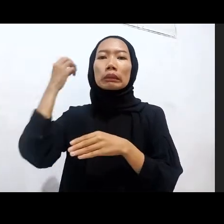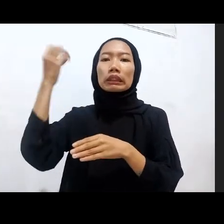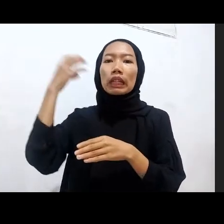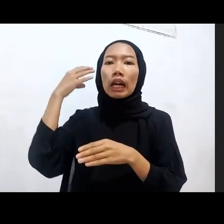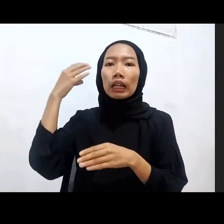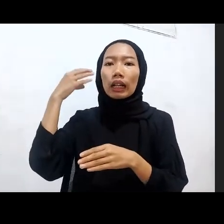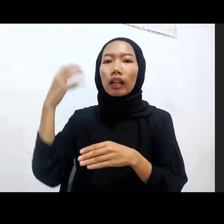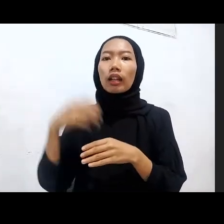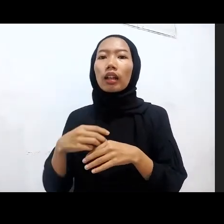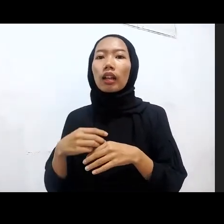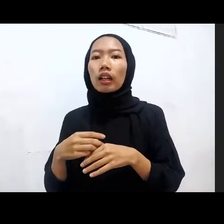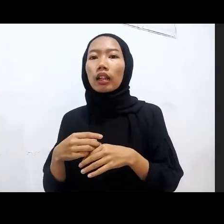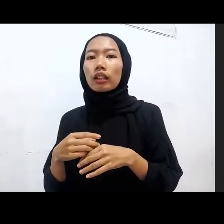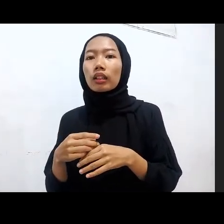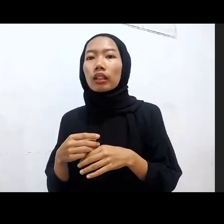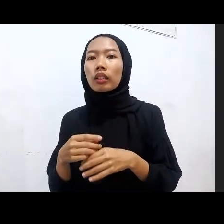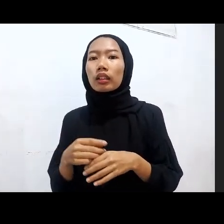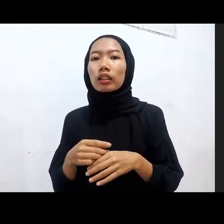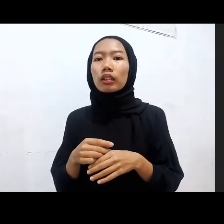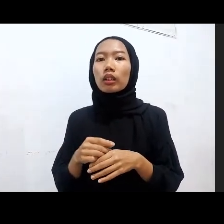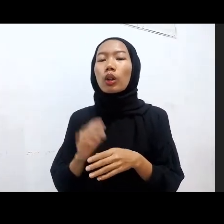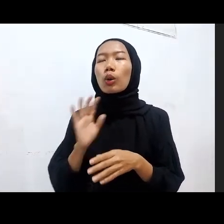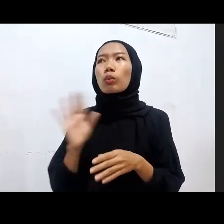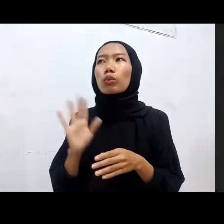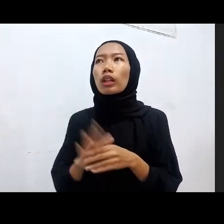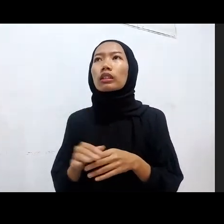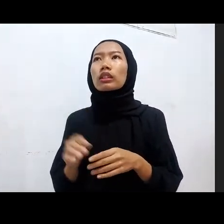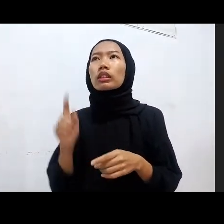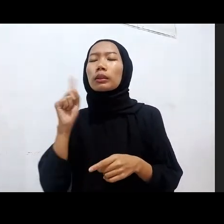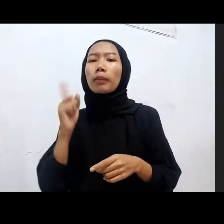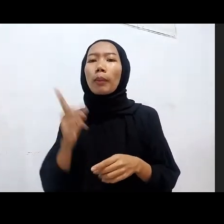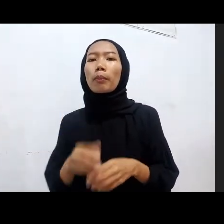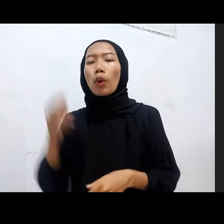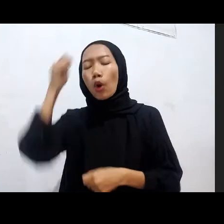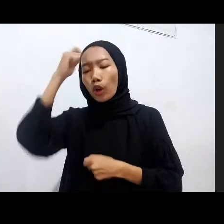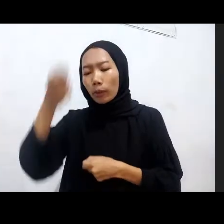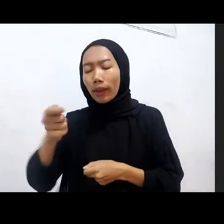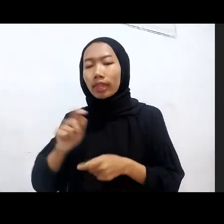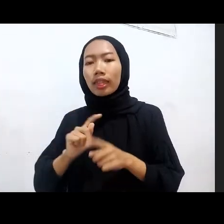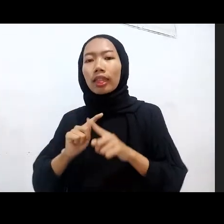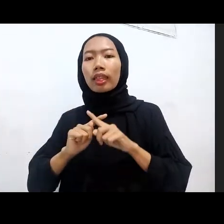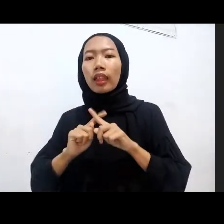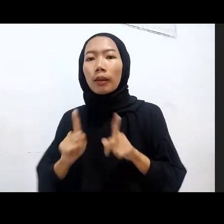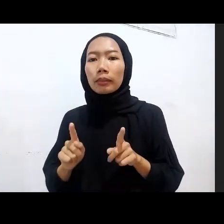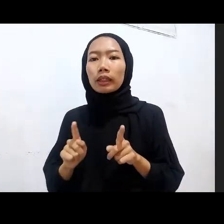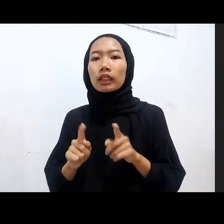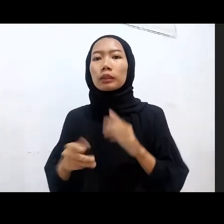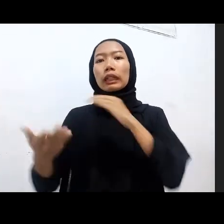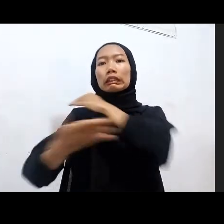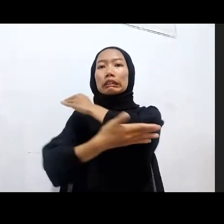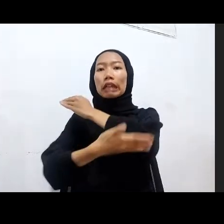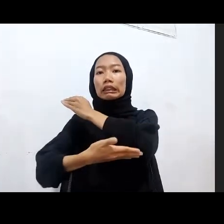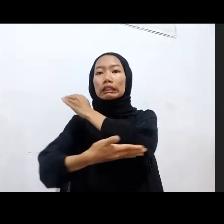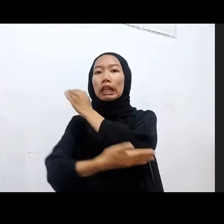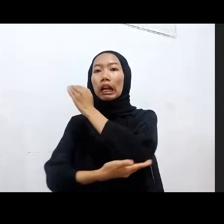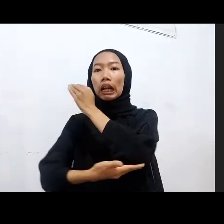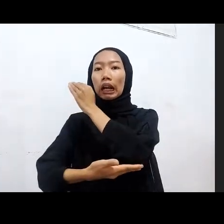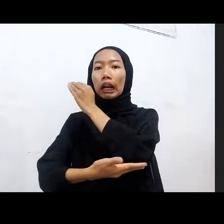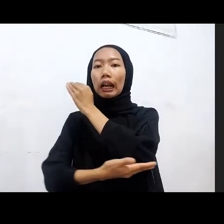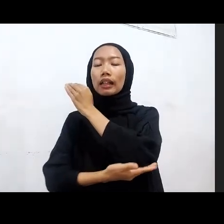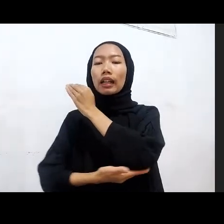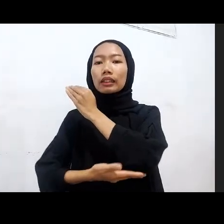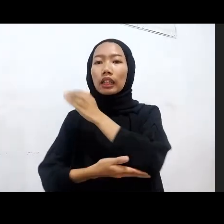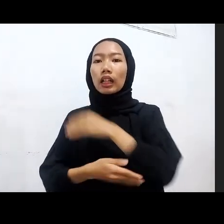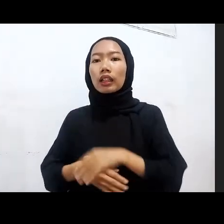delivery. It's the foundation of being good doctors, good academics. And I think